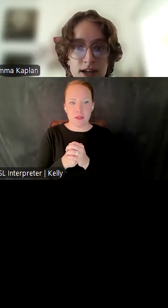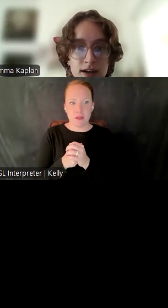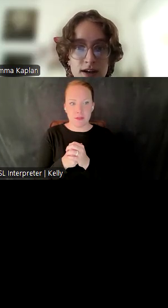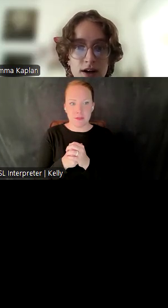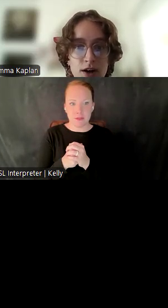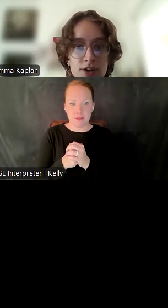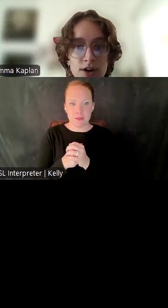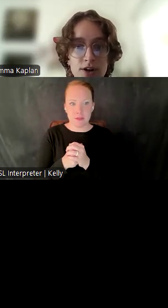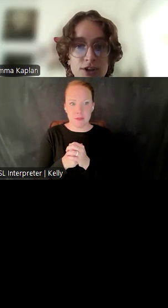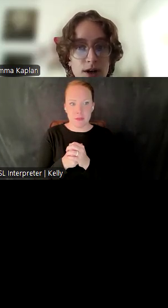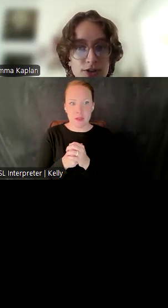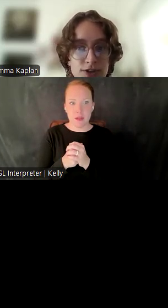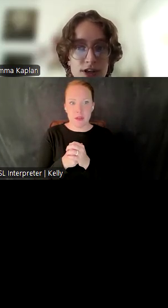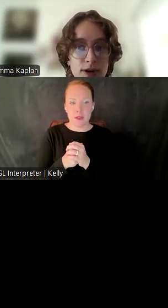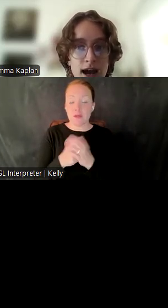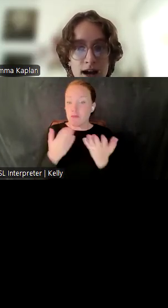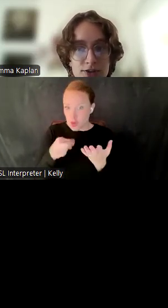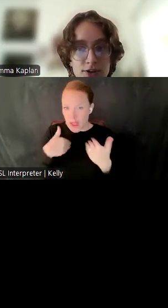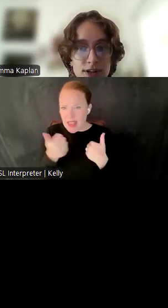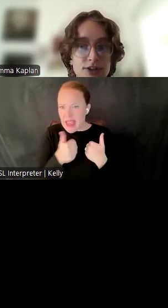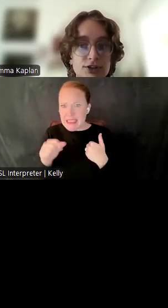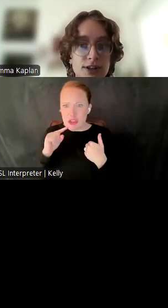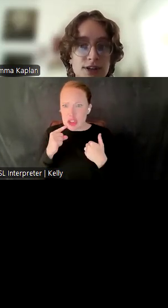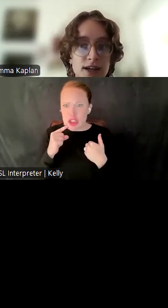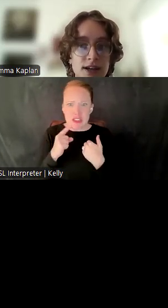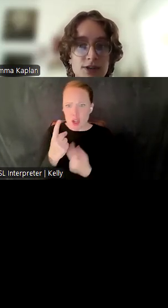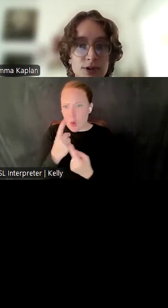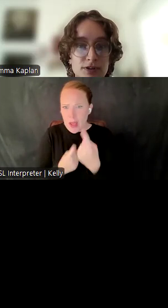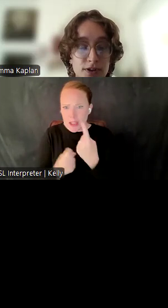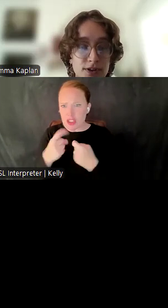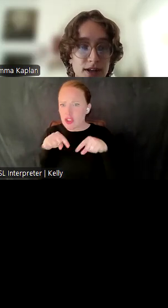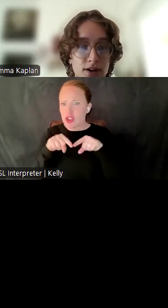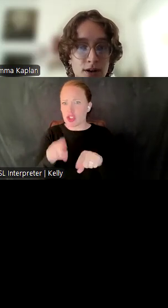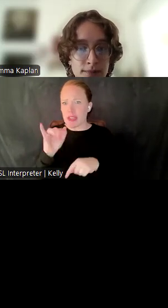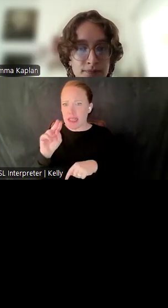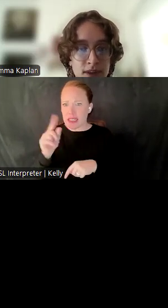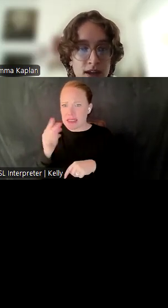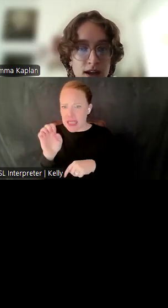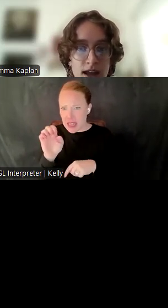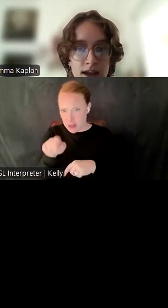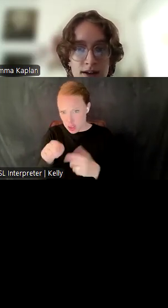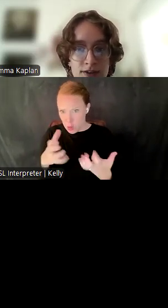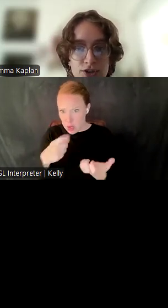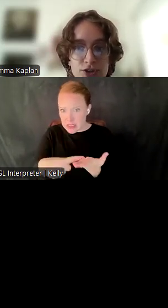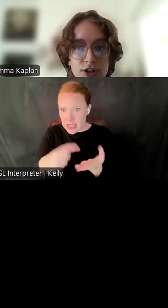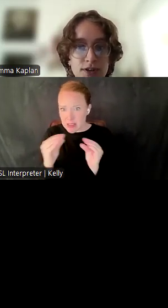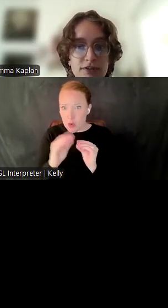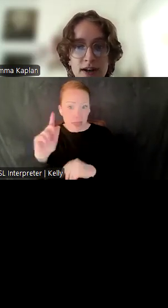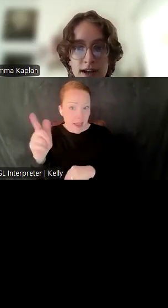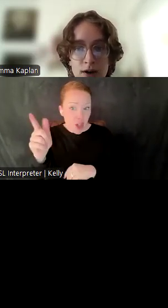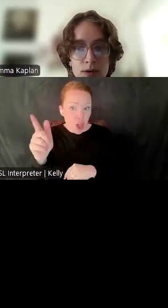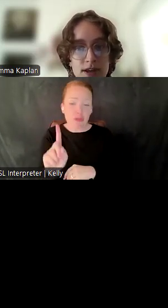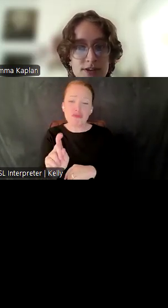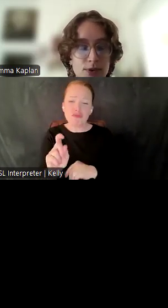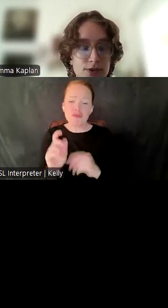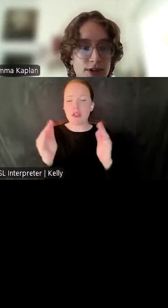initial intake? Are there urgent questions that you want to ask during the initial intake and explore further later on? And just generally